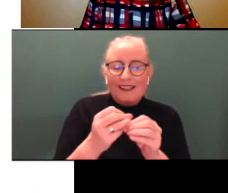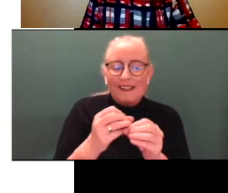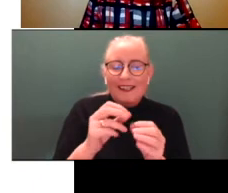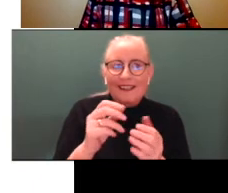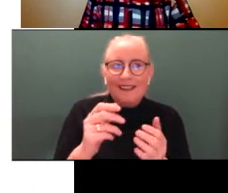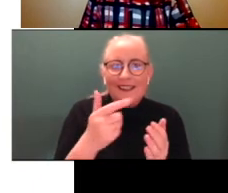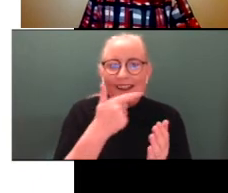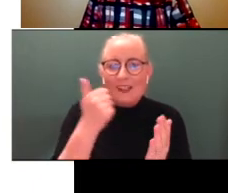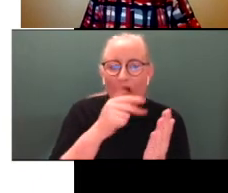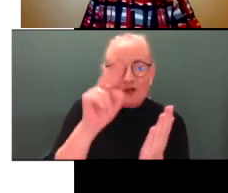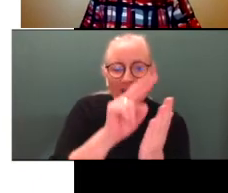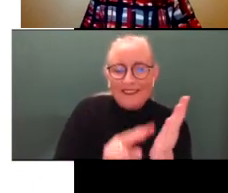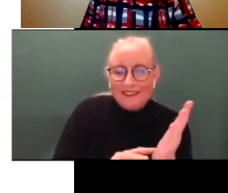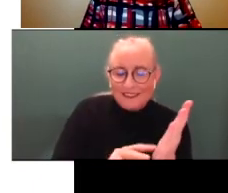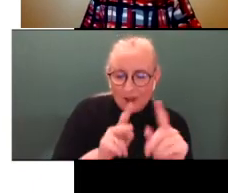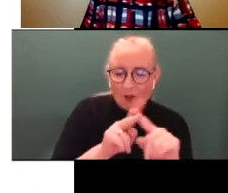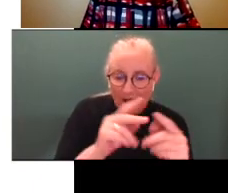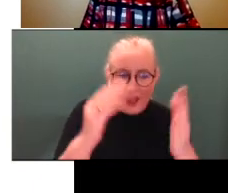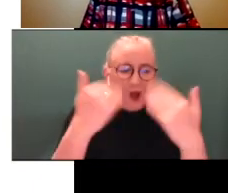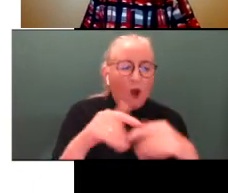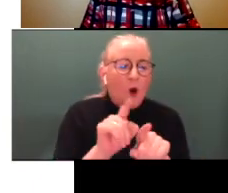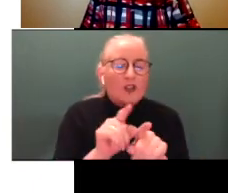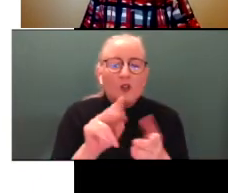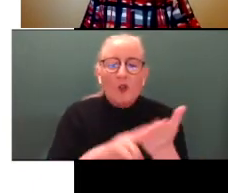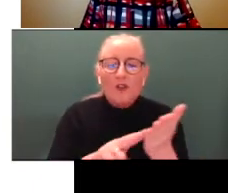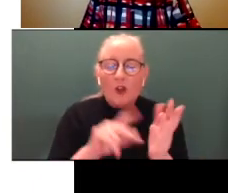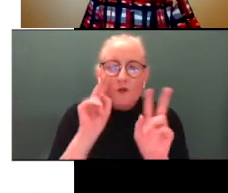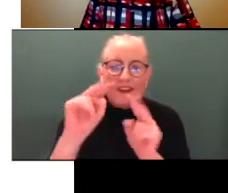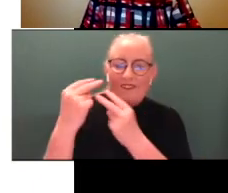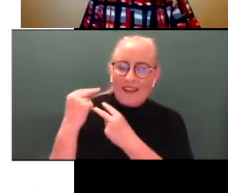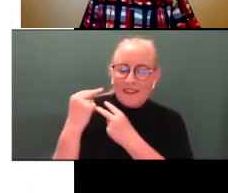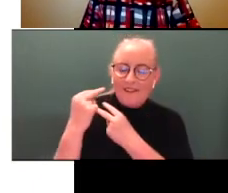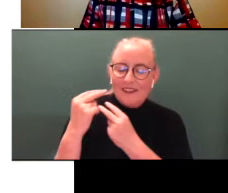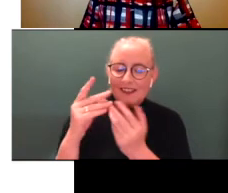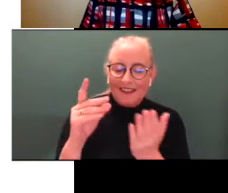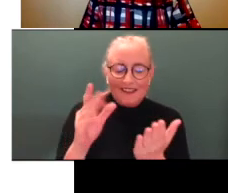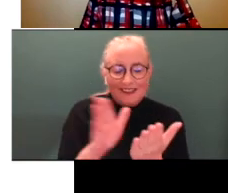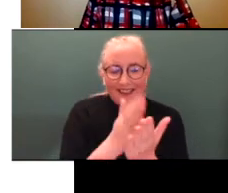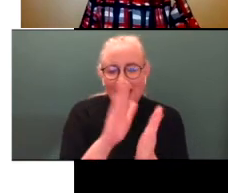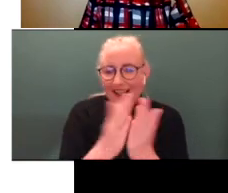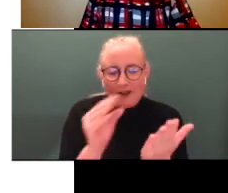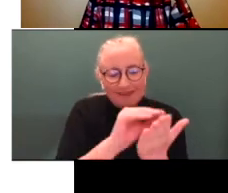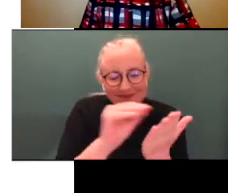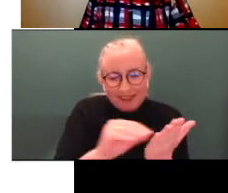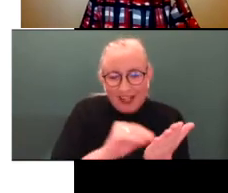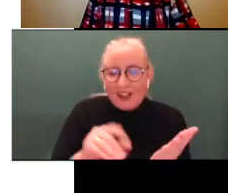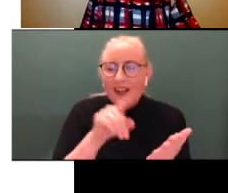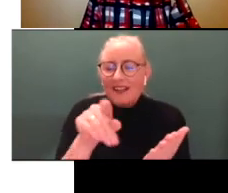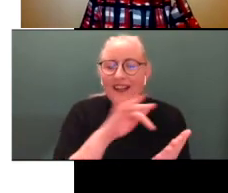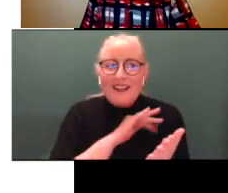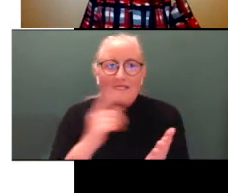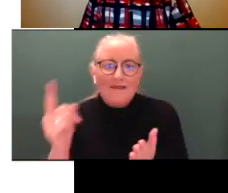tools. We also used reflective diaries that were completed by interviewers following their visits to residential and